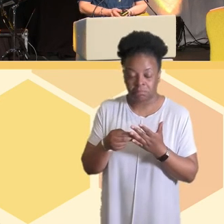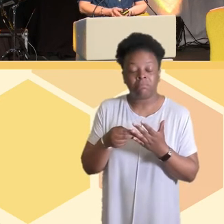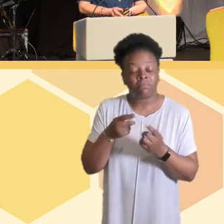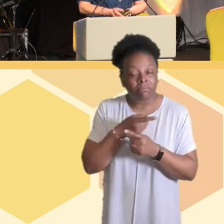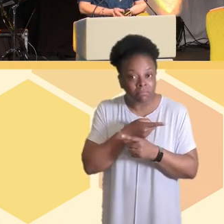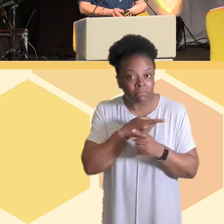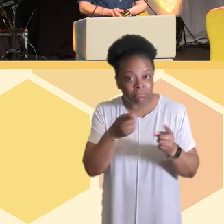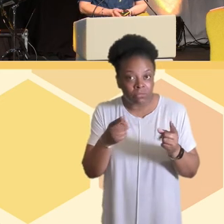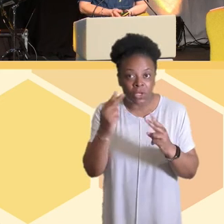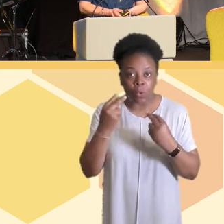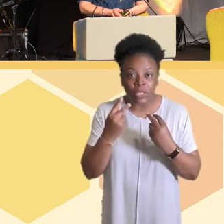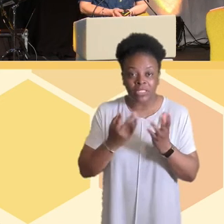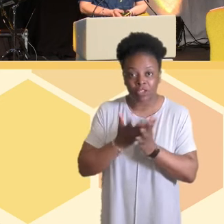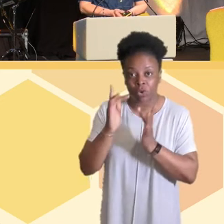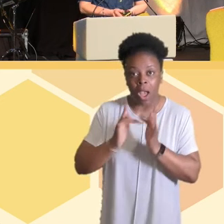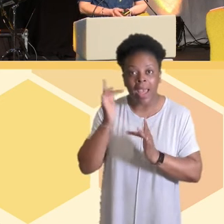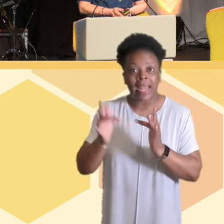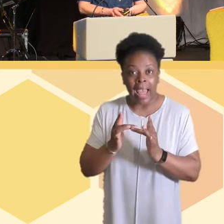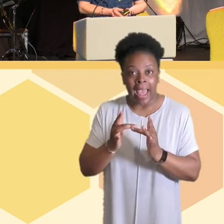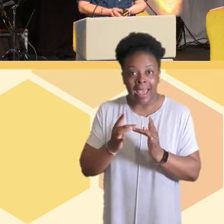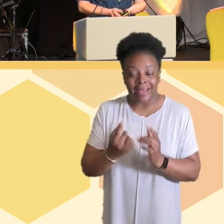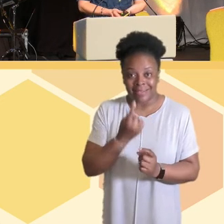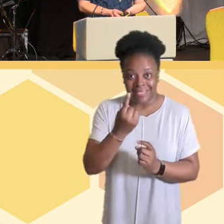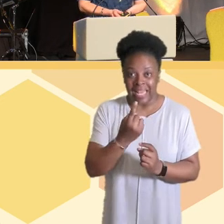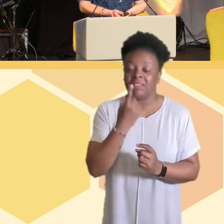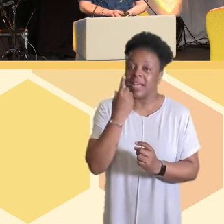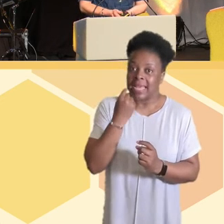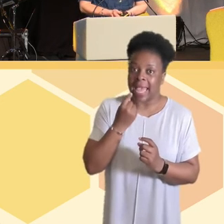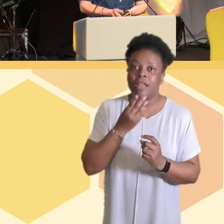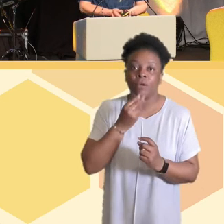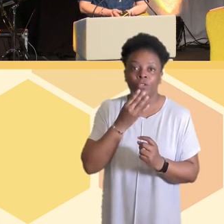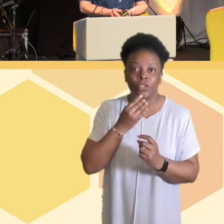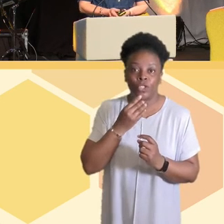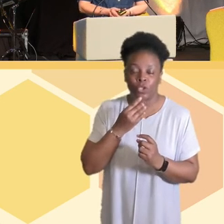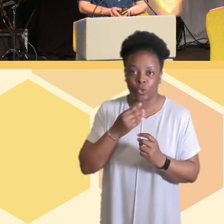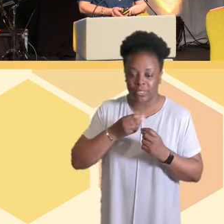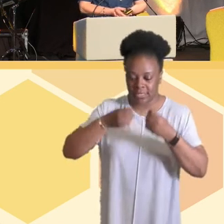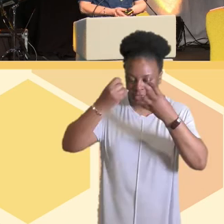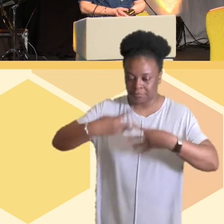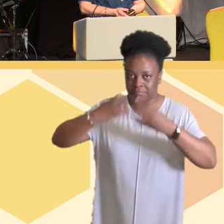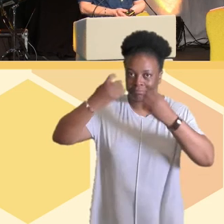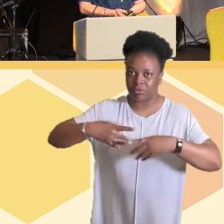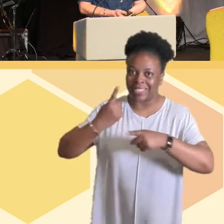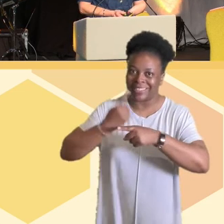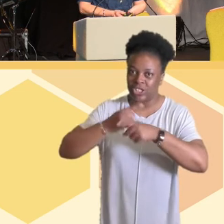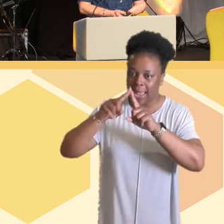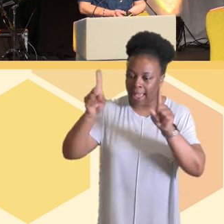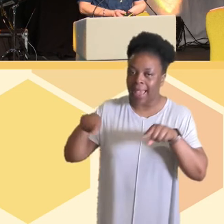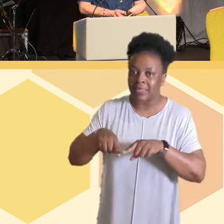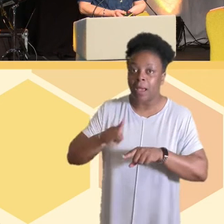your support for Andrew and John in the live stream chat, but your votes will not be formally counted.